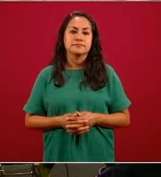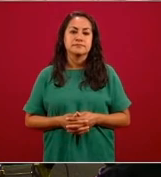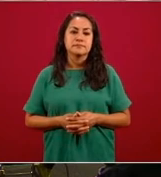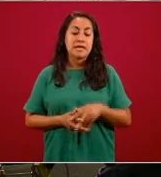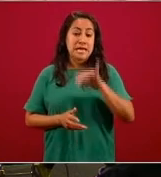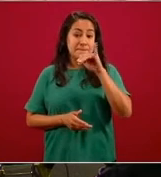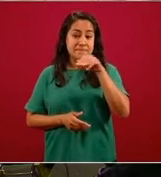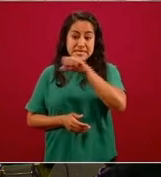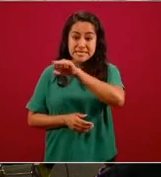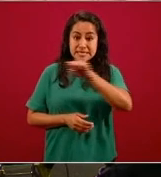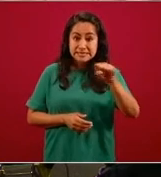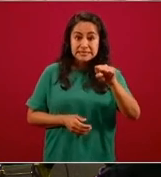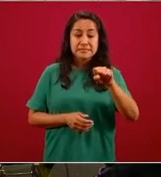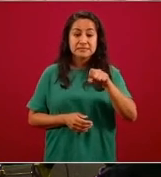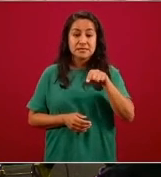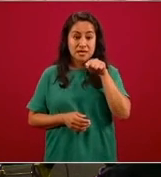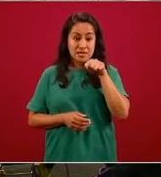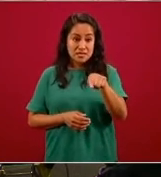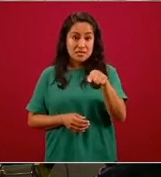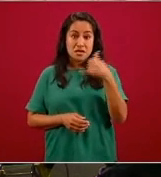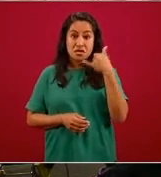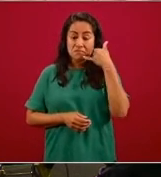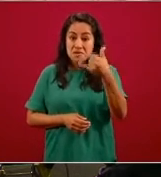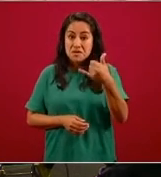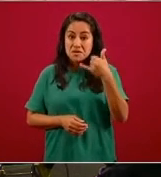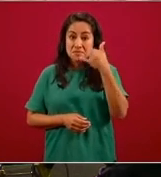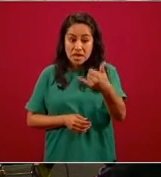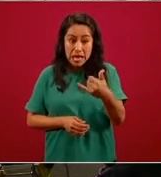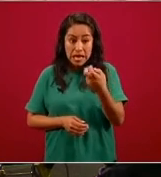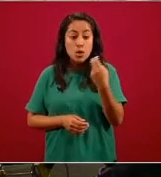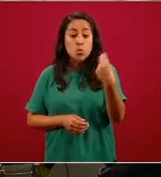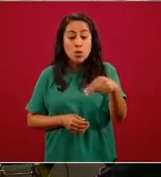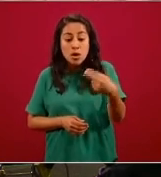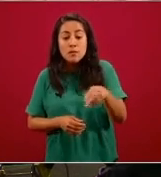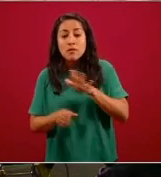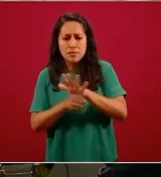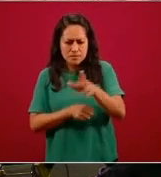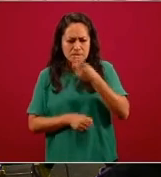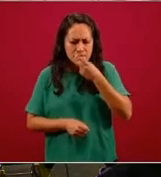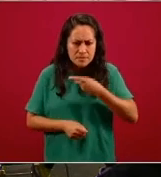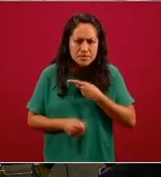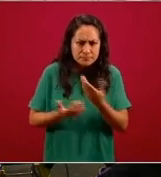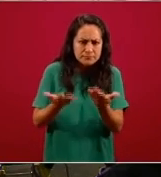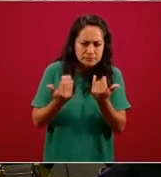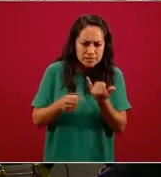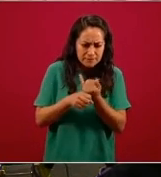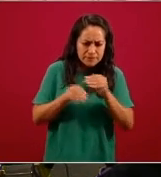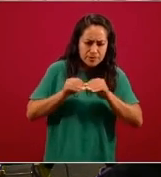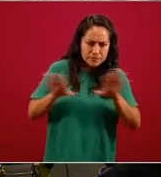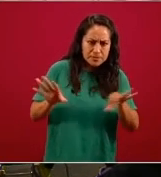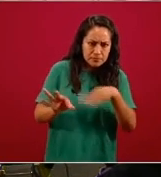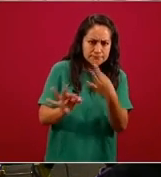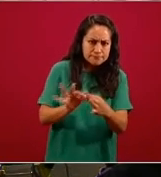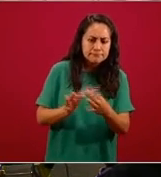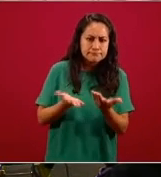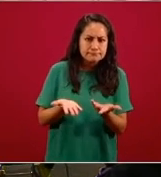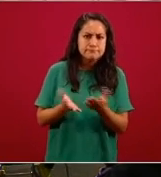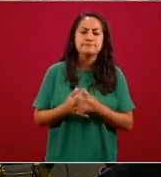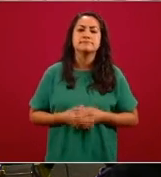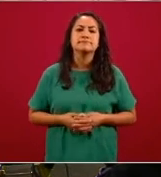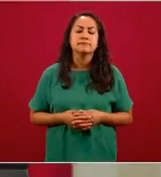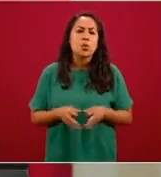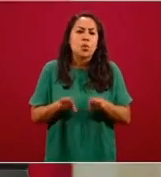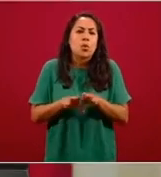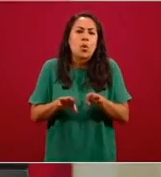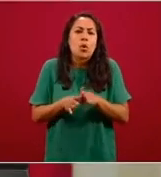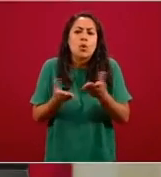complaint? If it's for social services, yes. Yeah, I don't know from what institution you're talking about. Please let me know. Yeah, sure. The phone numbers are